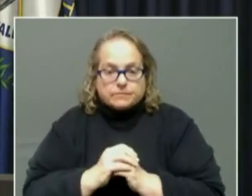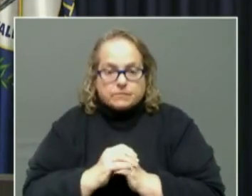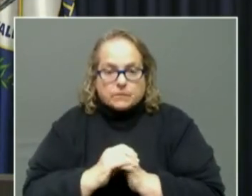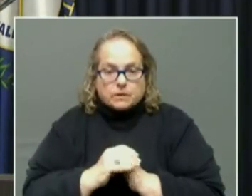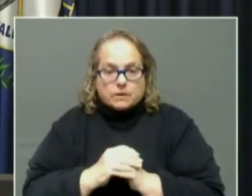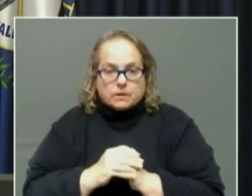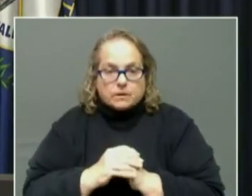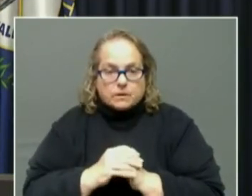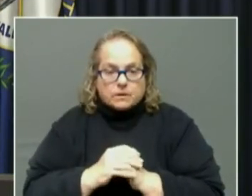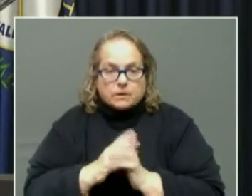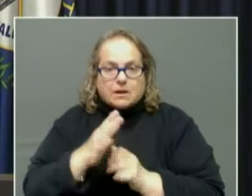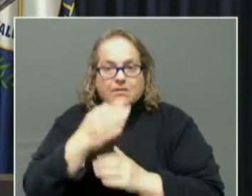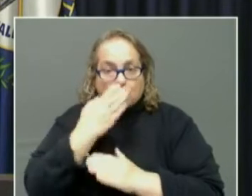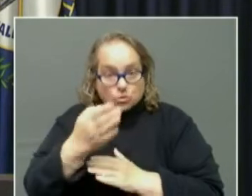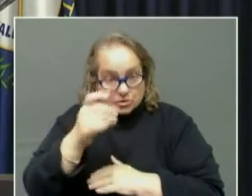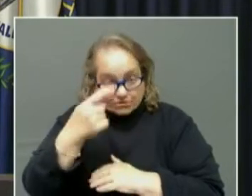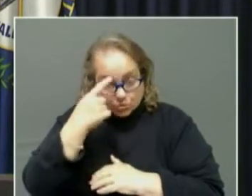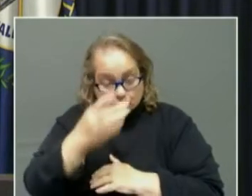Thank you, Governor.